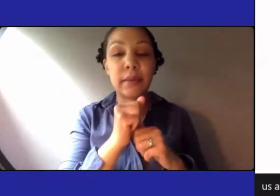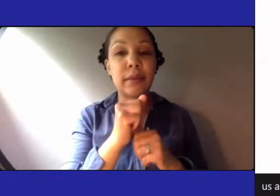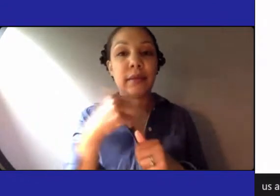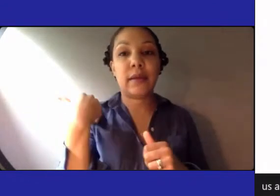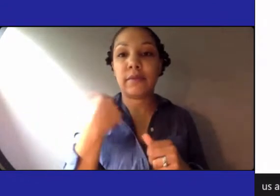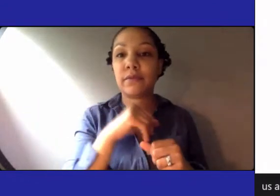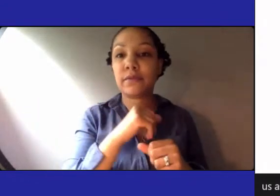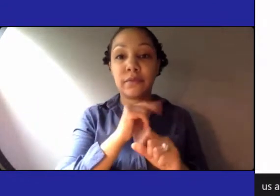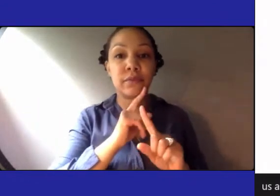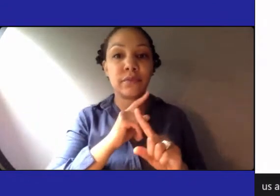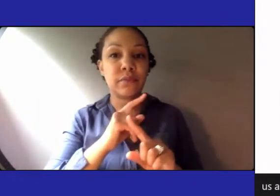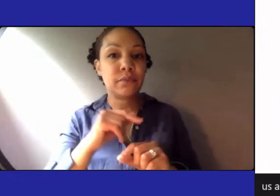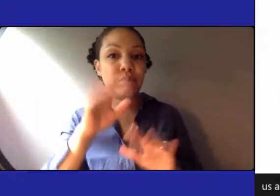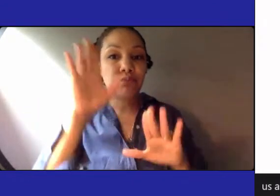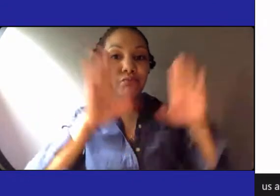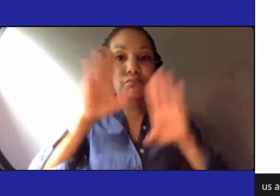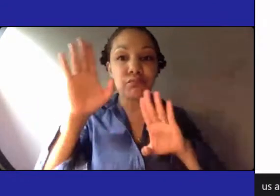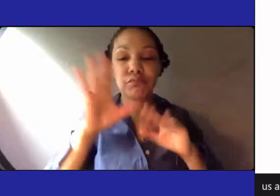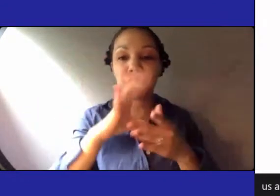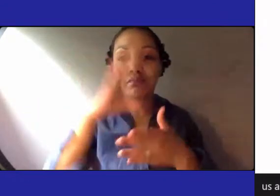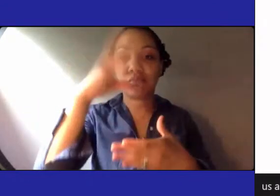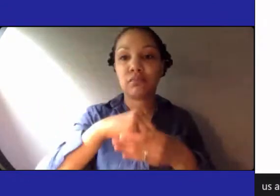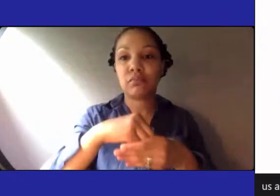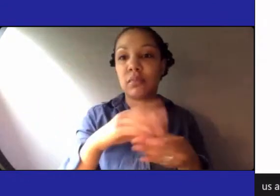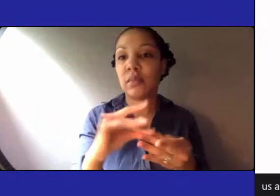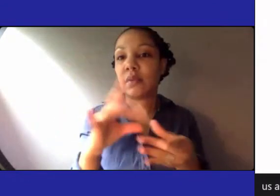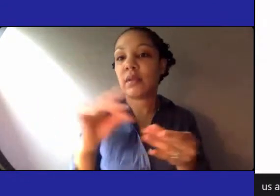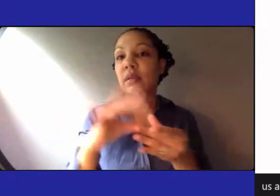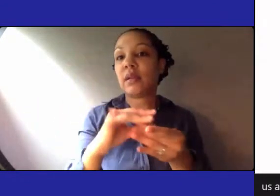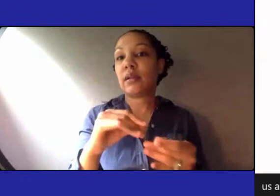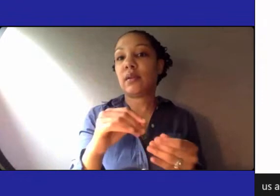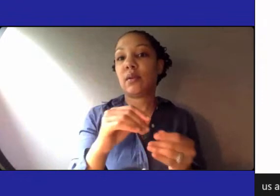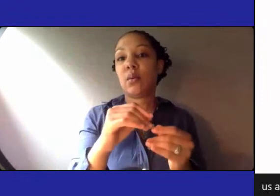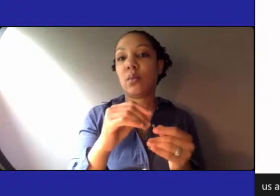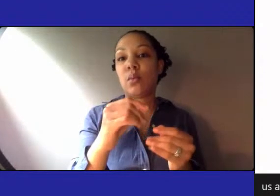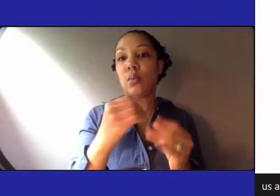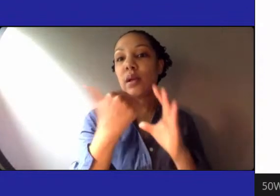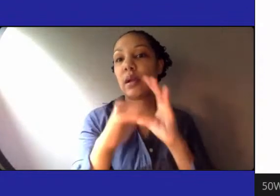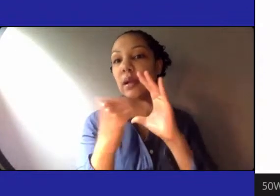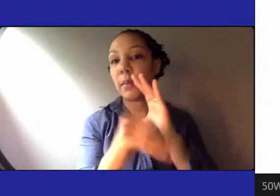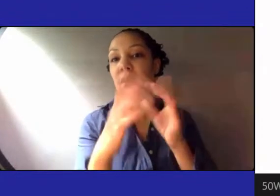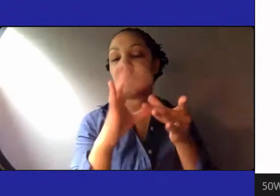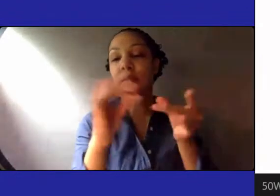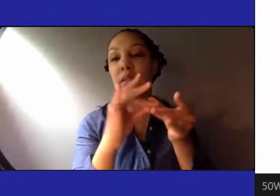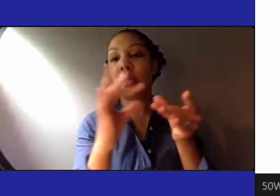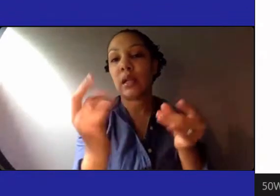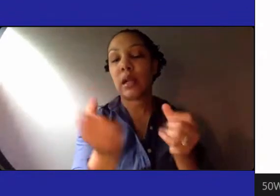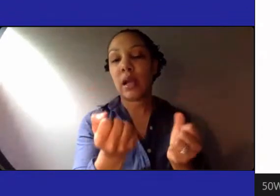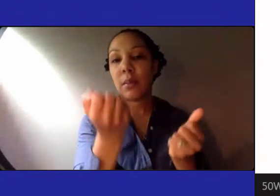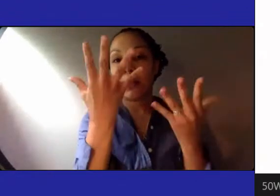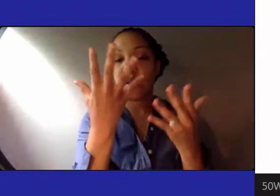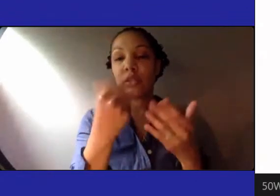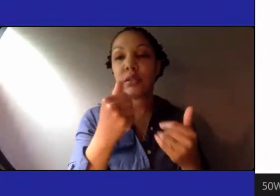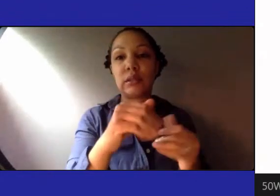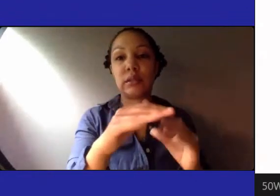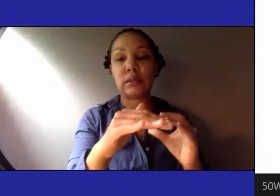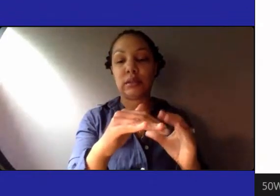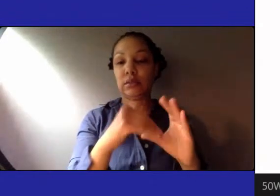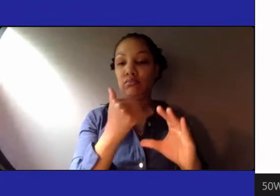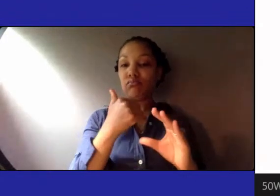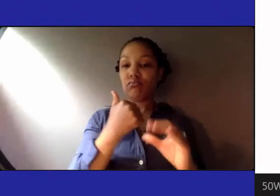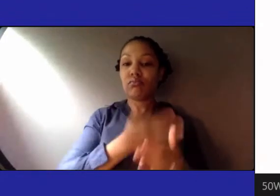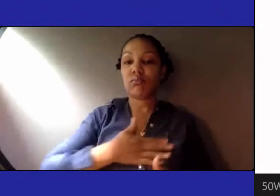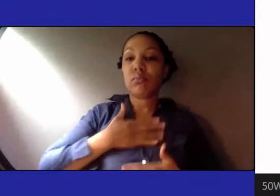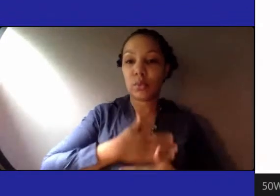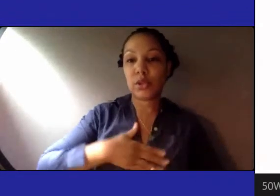Dr. Peñamora wrote in how much he appreciated the statement. Frida wrote in how much she appreciated the statement. Dr.